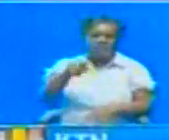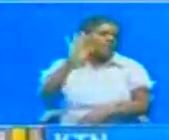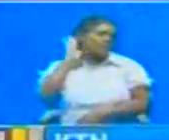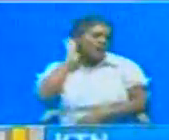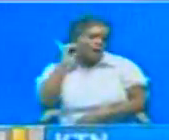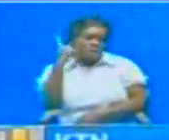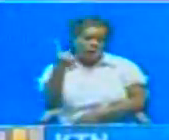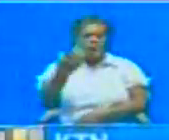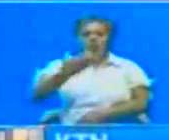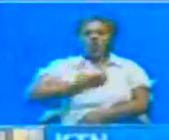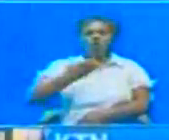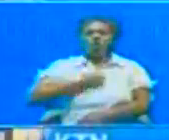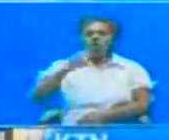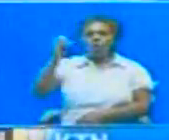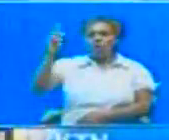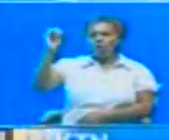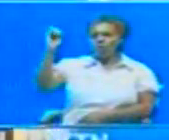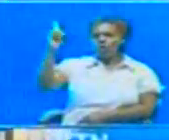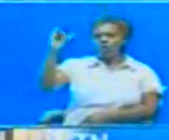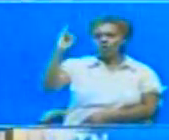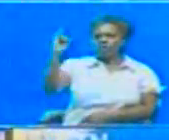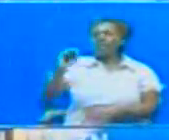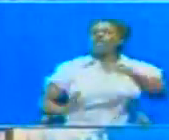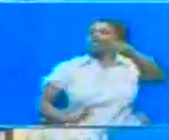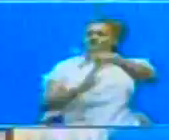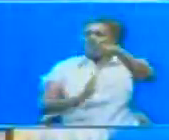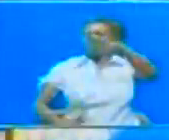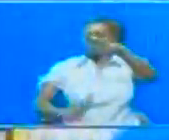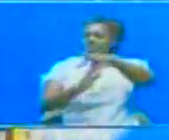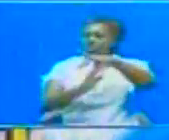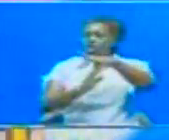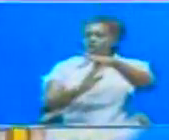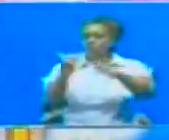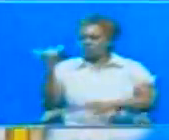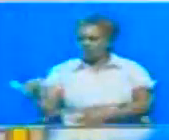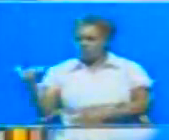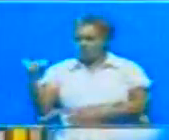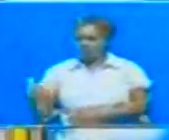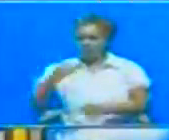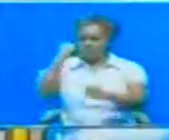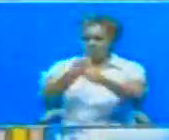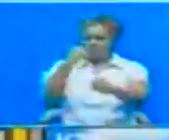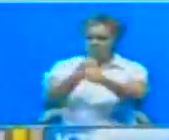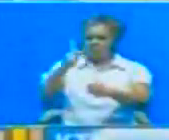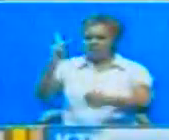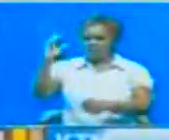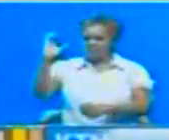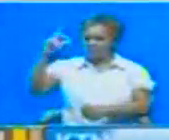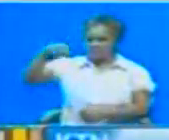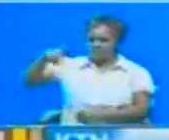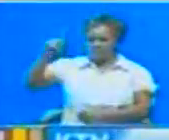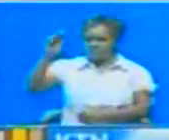of their own, Russel Otieno Omondi, had joined the most sought-after list of Kenya's KCPE top performers with 440 marks.